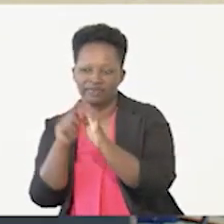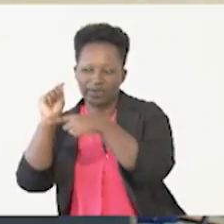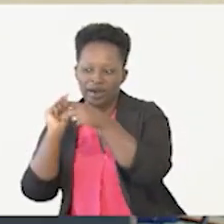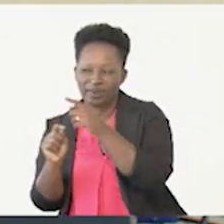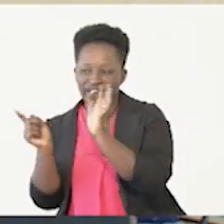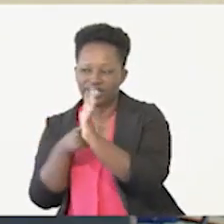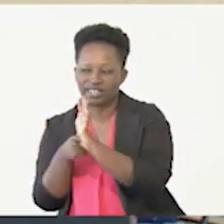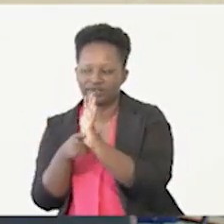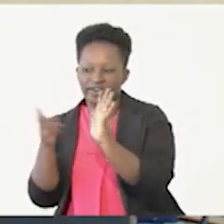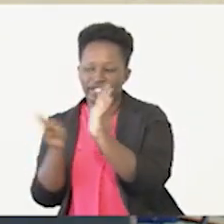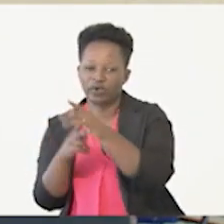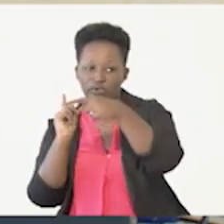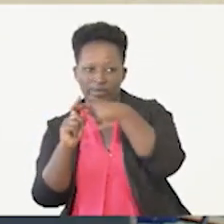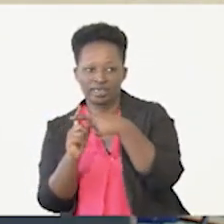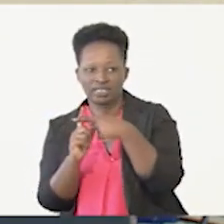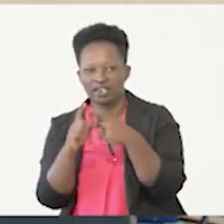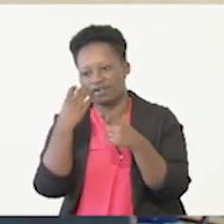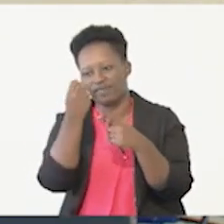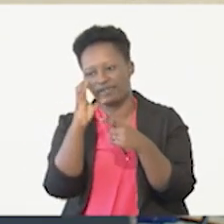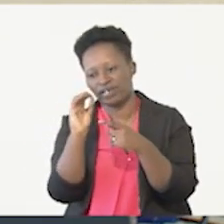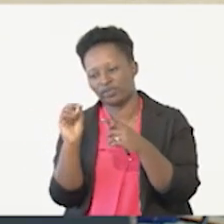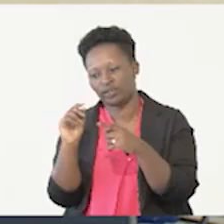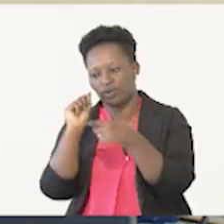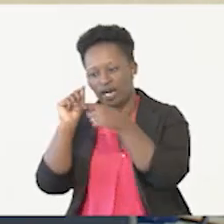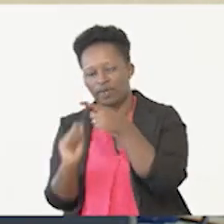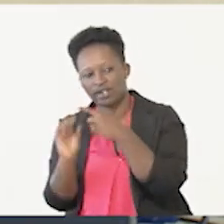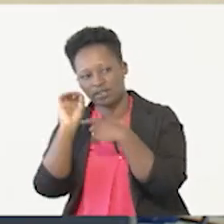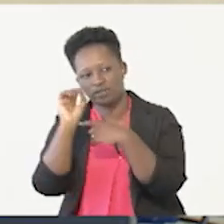positive. 500 divided by 0.2,